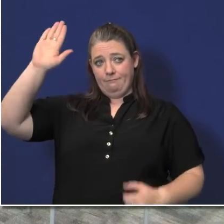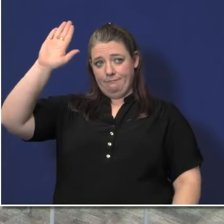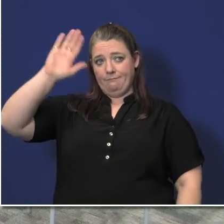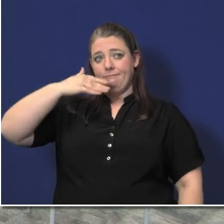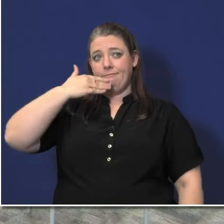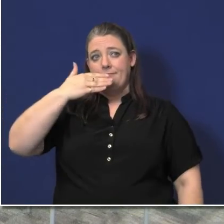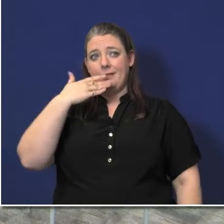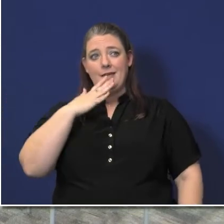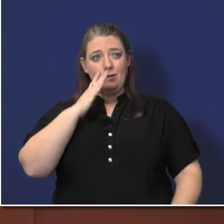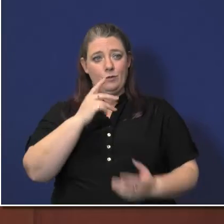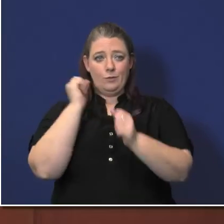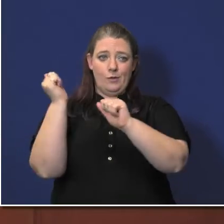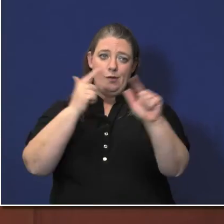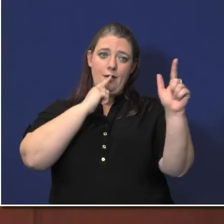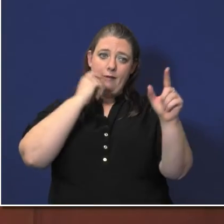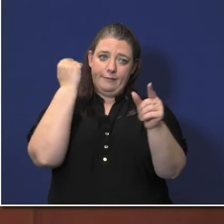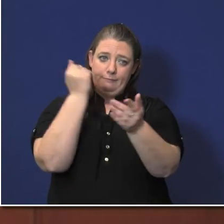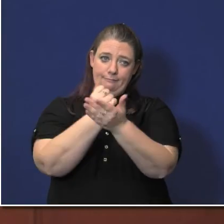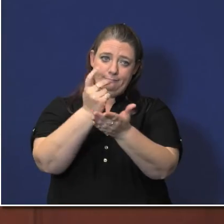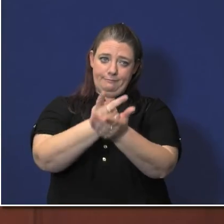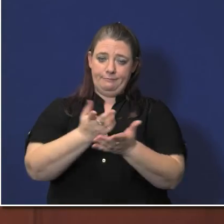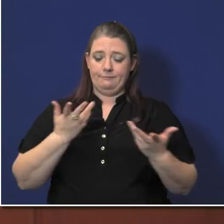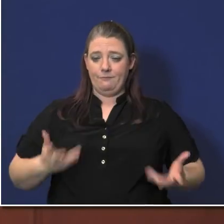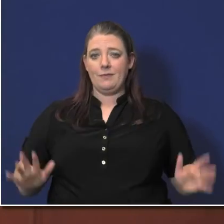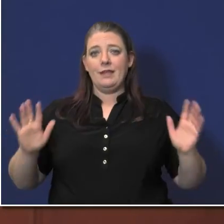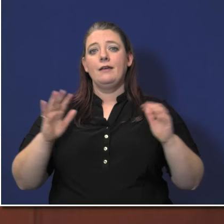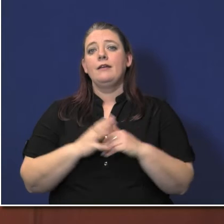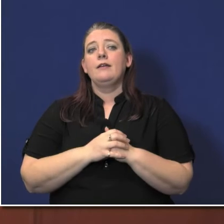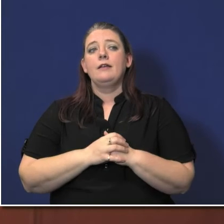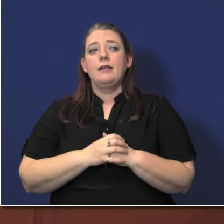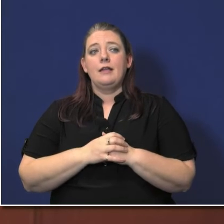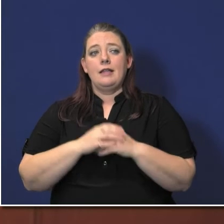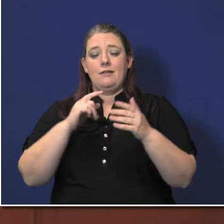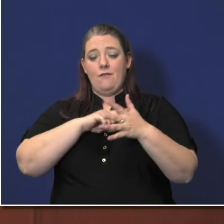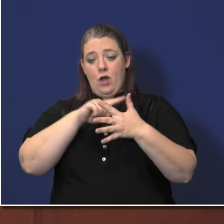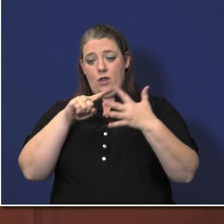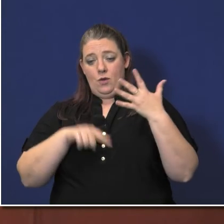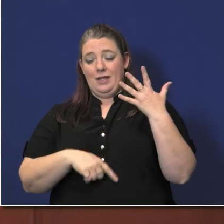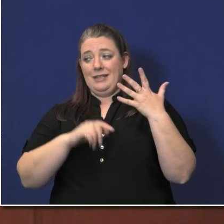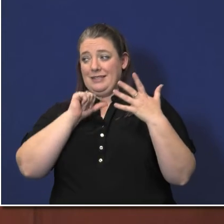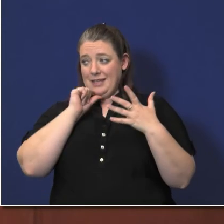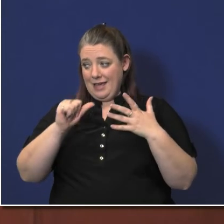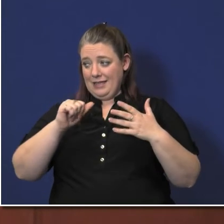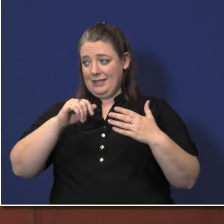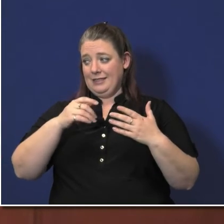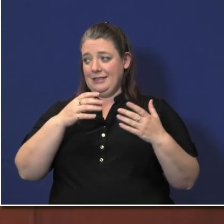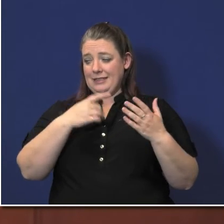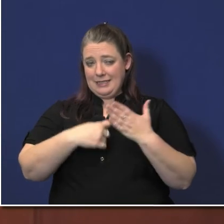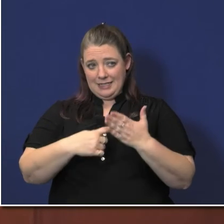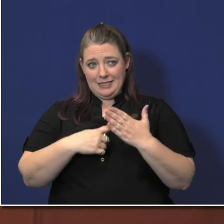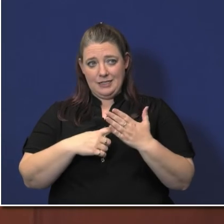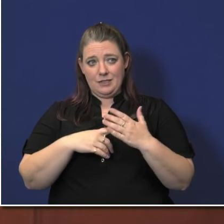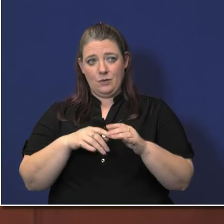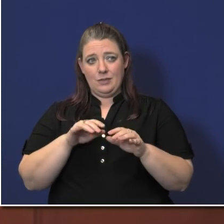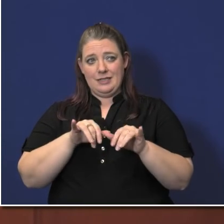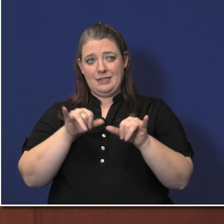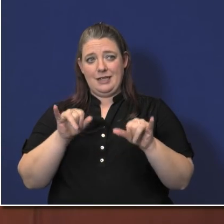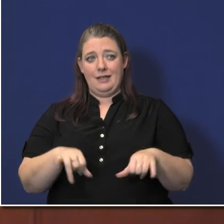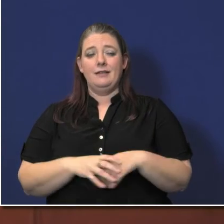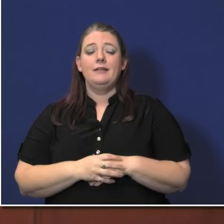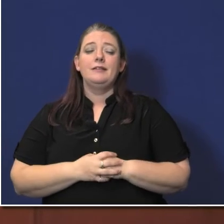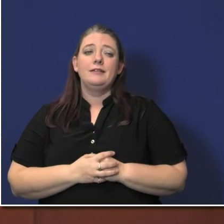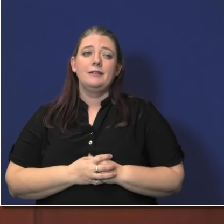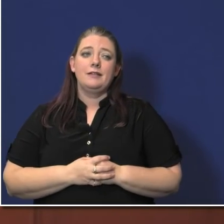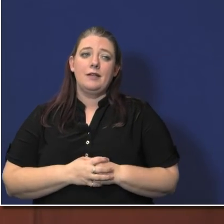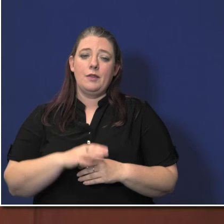you. That's unanimous. The following non-consensus action items remained on non-consensus.